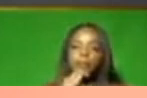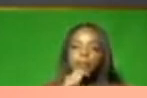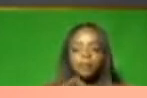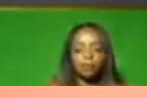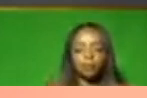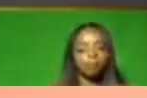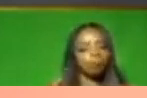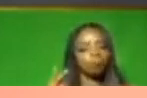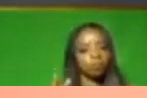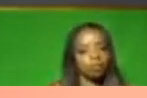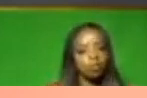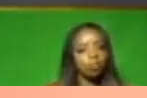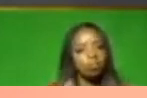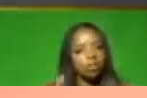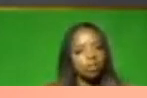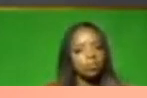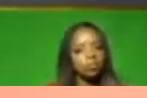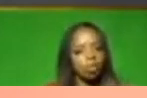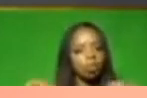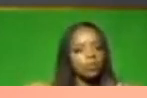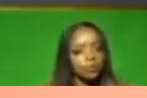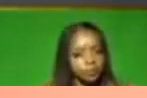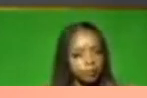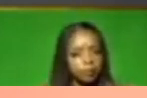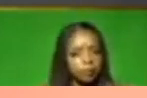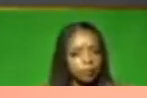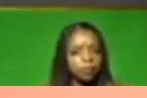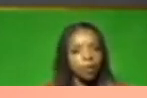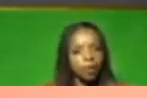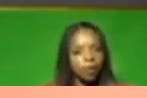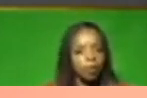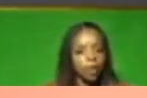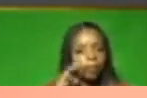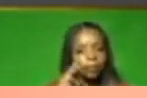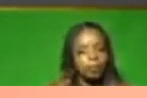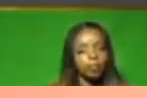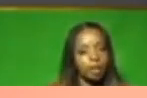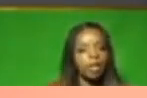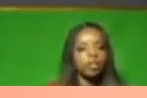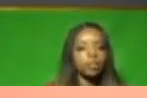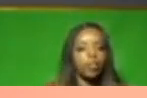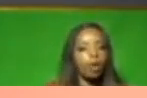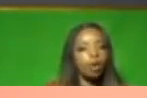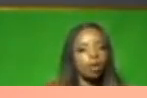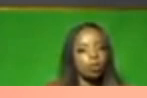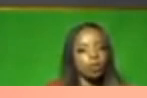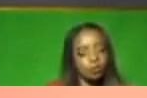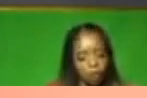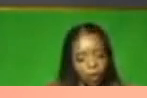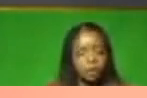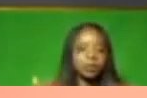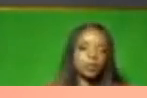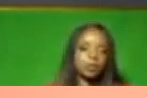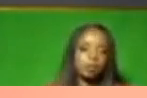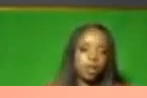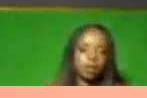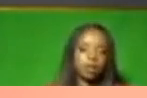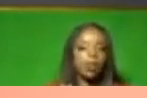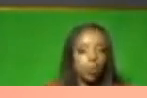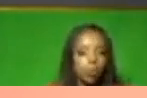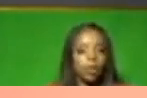worth and is recognized as one of the better ways in which we